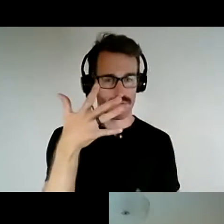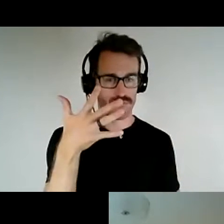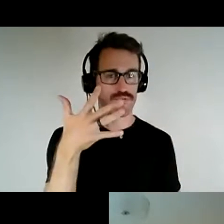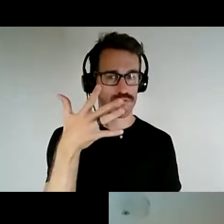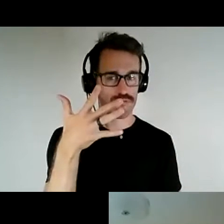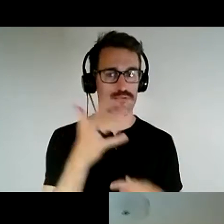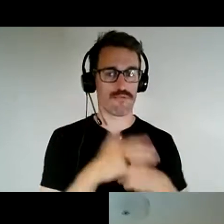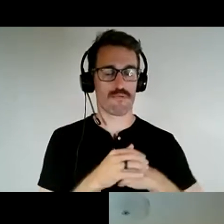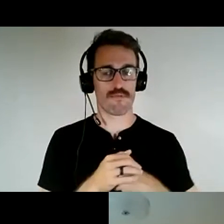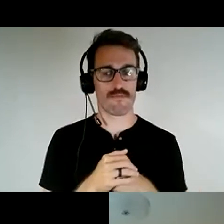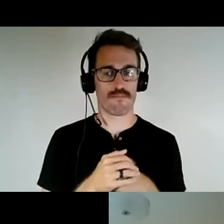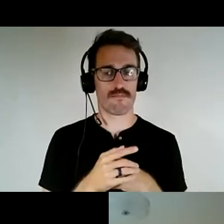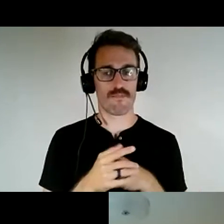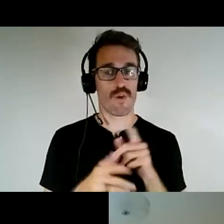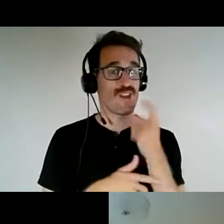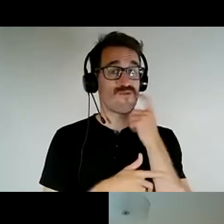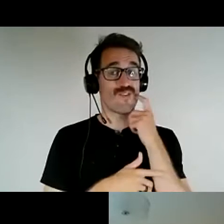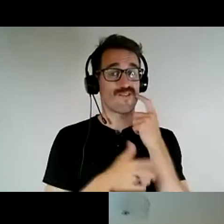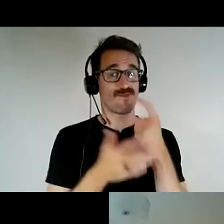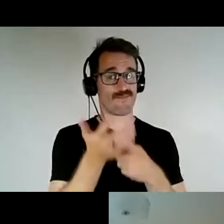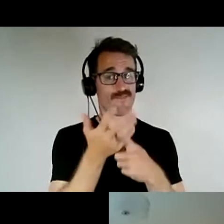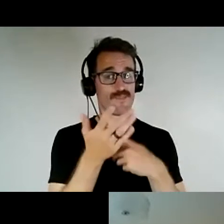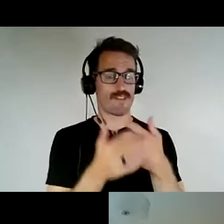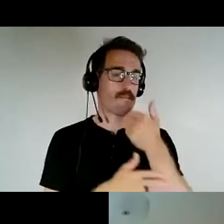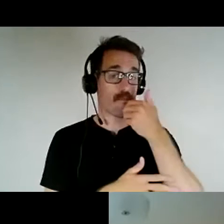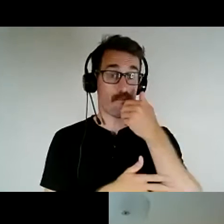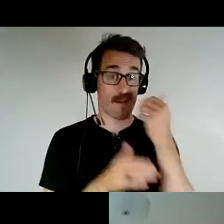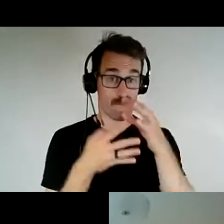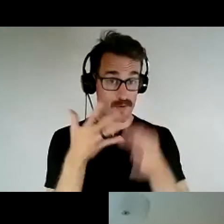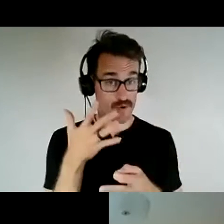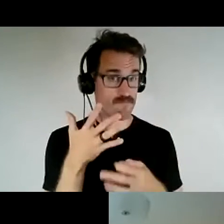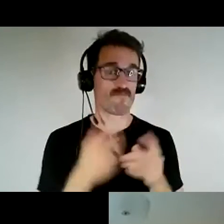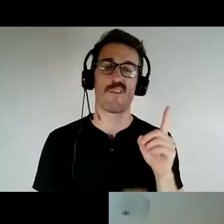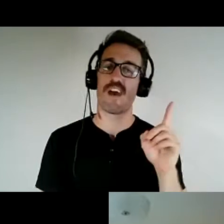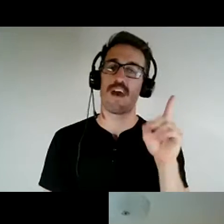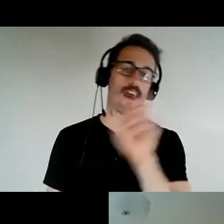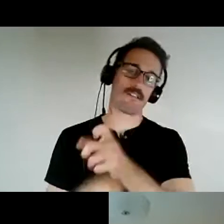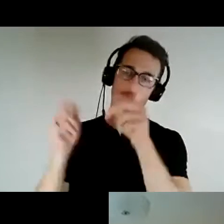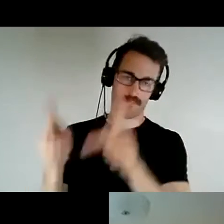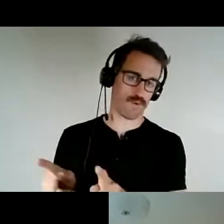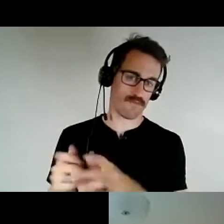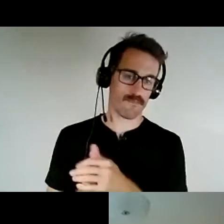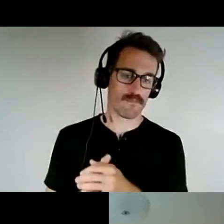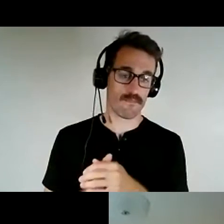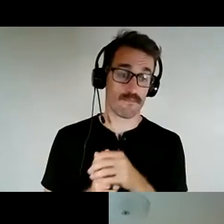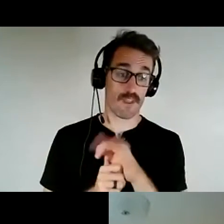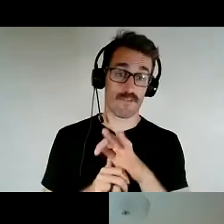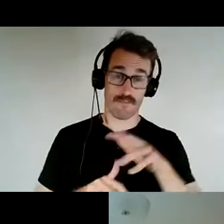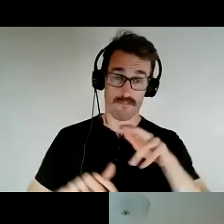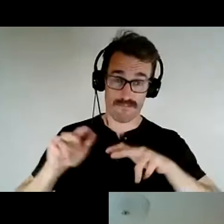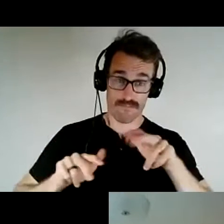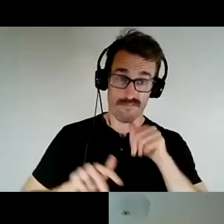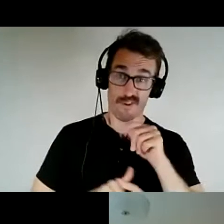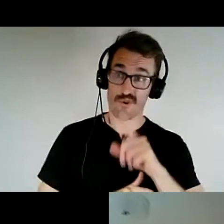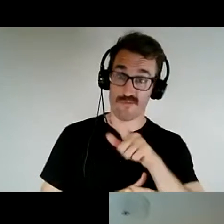said during that slide, it's best to ask when you're not comfortable. And if you don't know and you're referring to a group